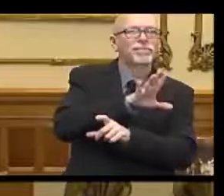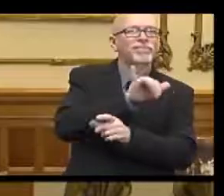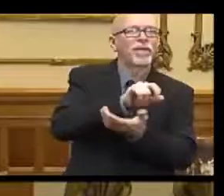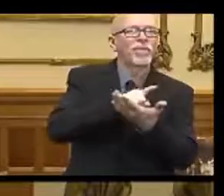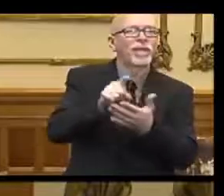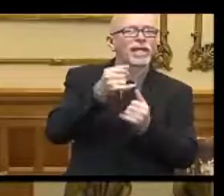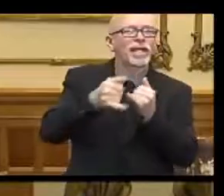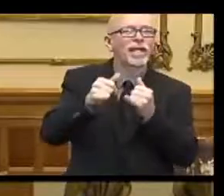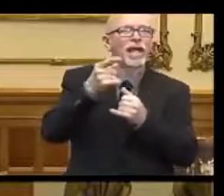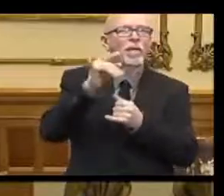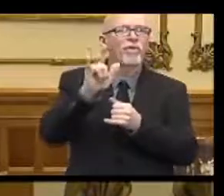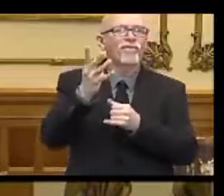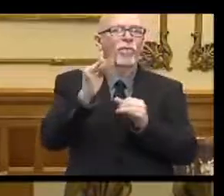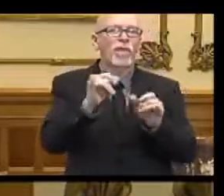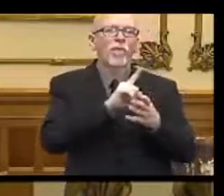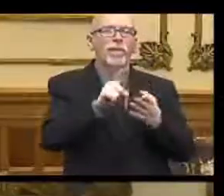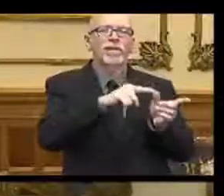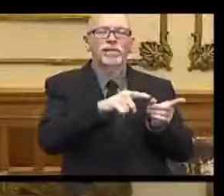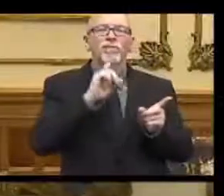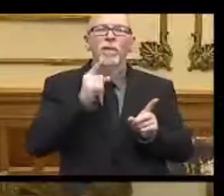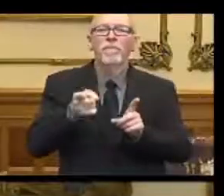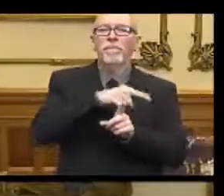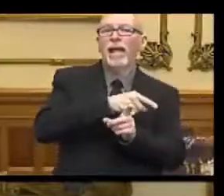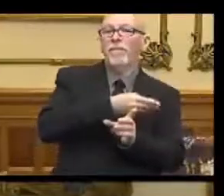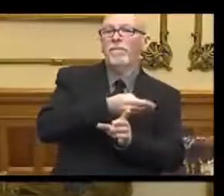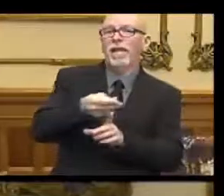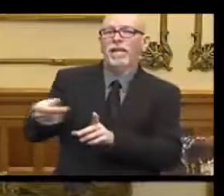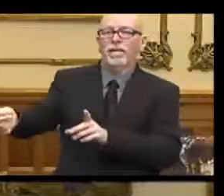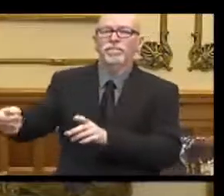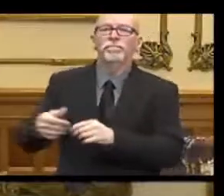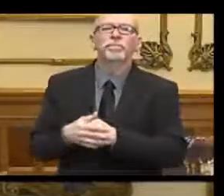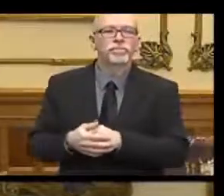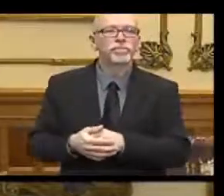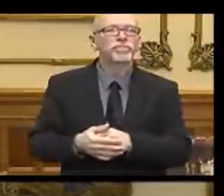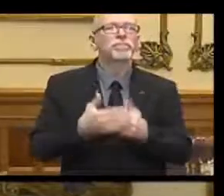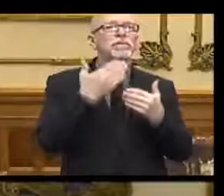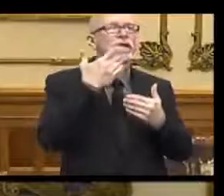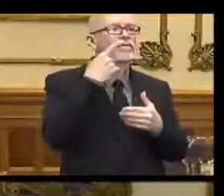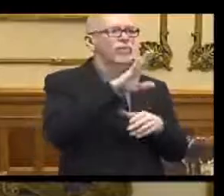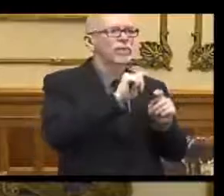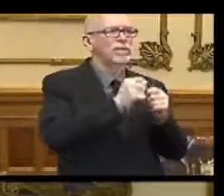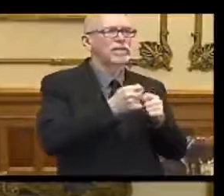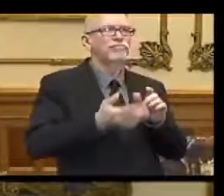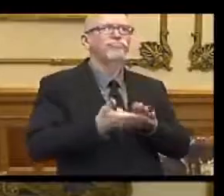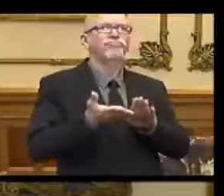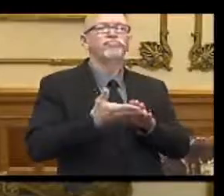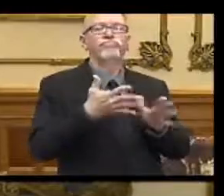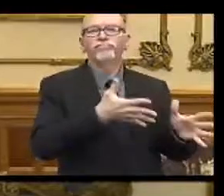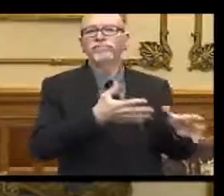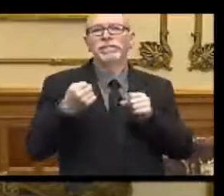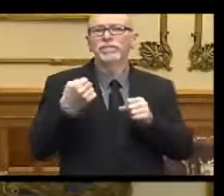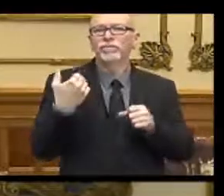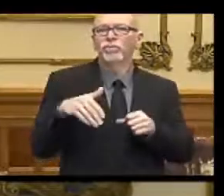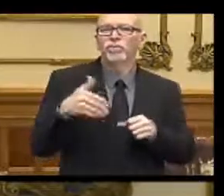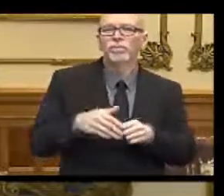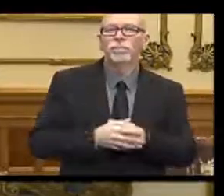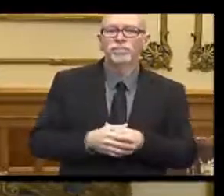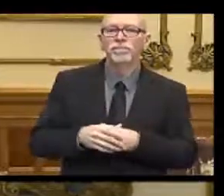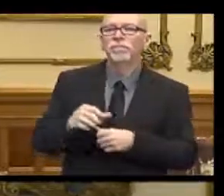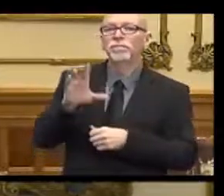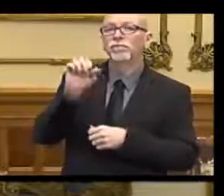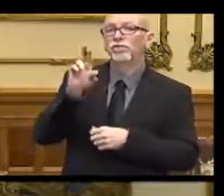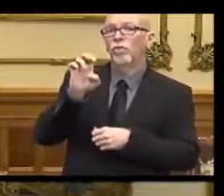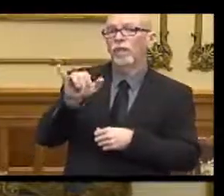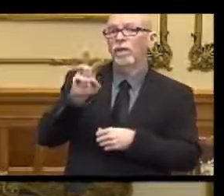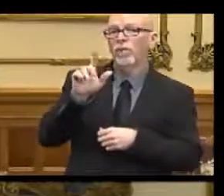ending April 4th. Thanks to your team for operating at the speed of the need. Corey